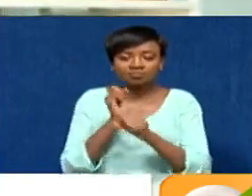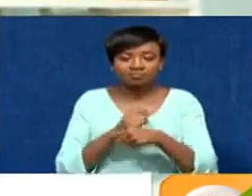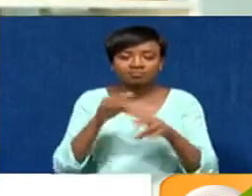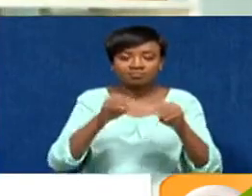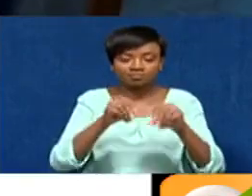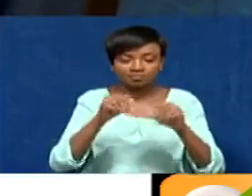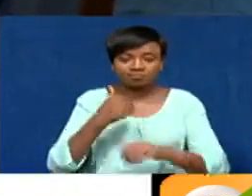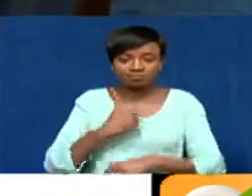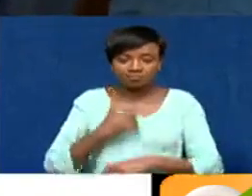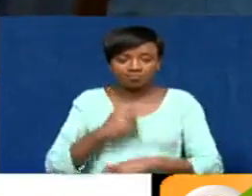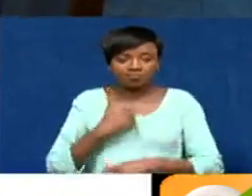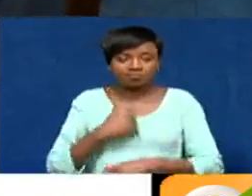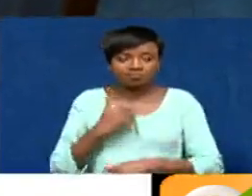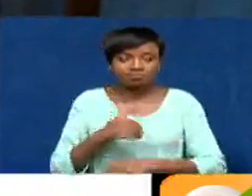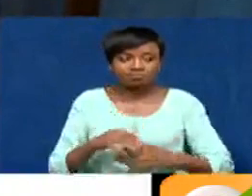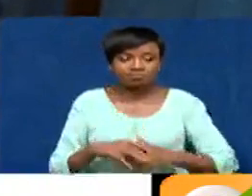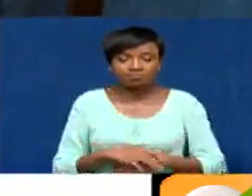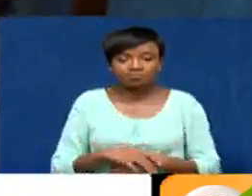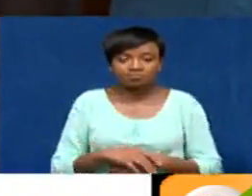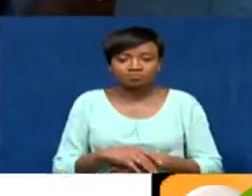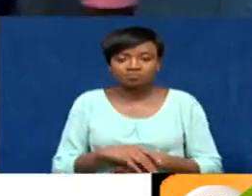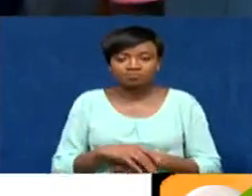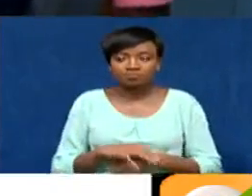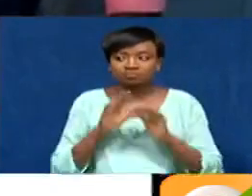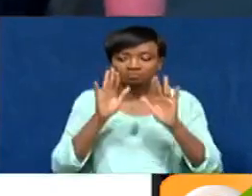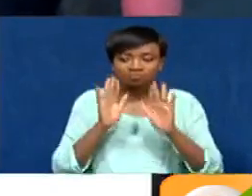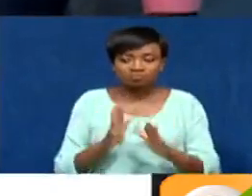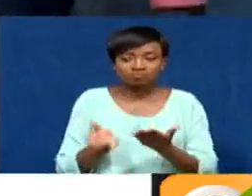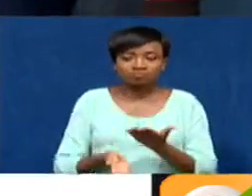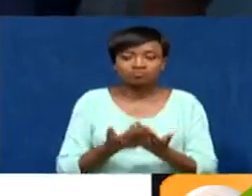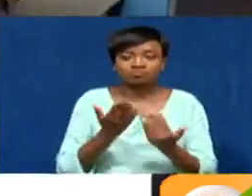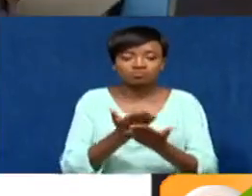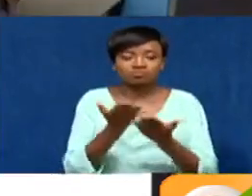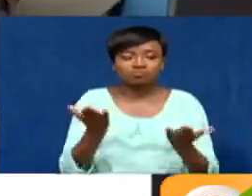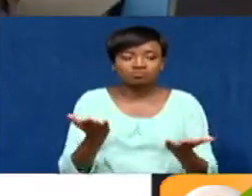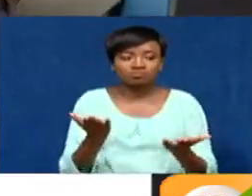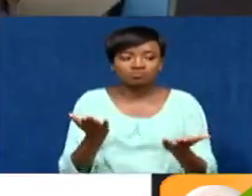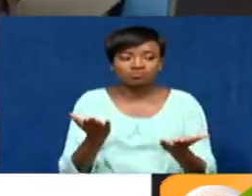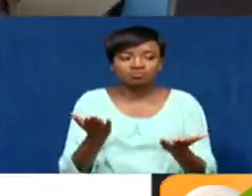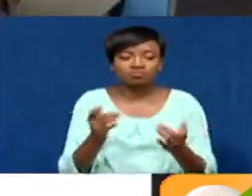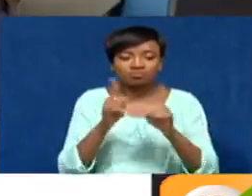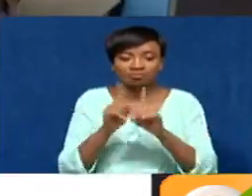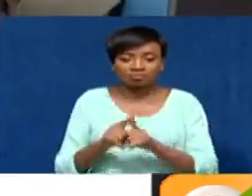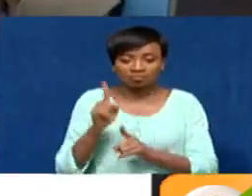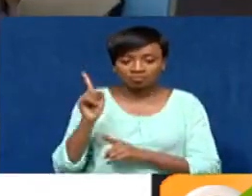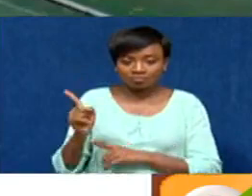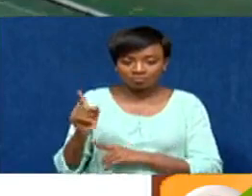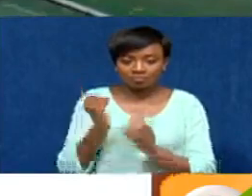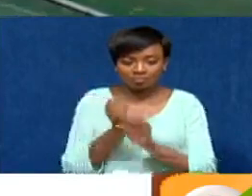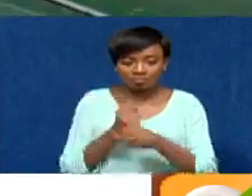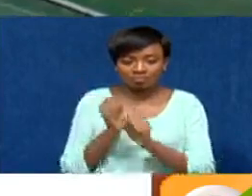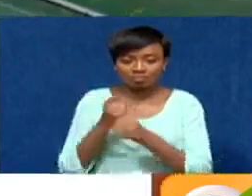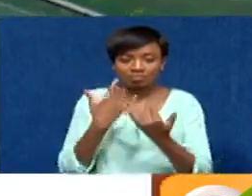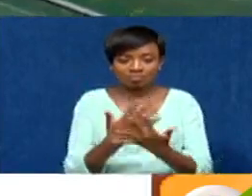leather items would be instrumental in telling the African story. Waza Wazi makes its products from